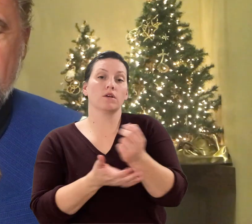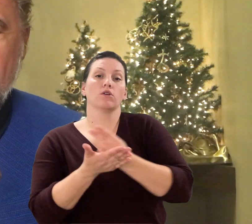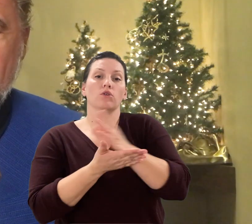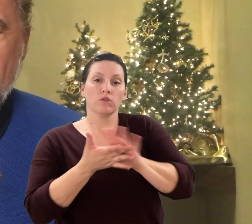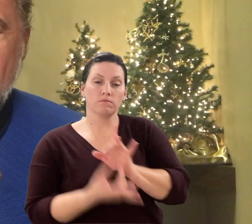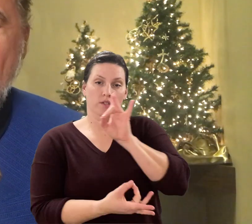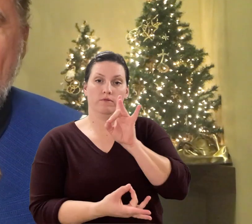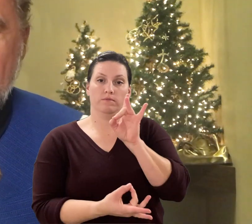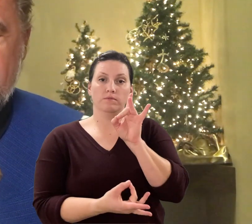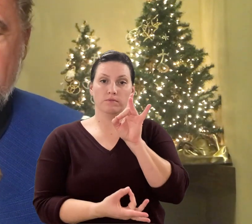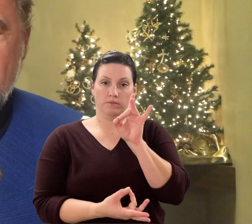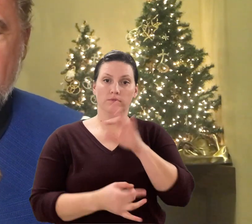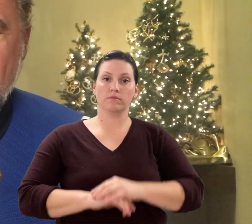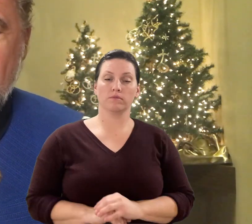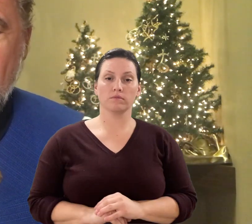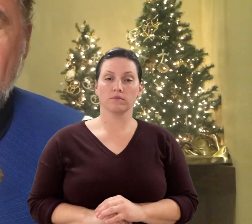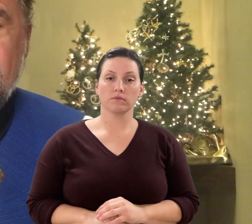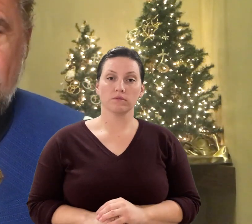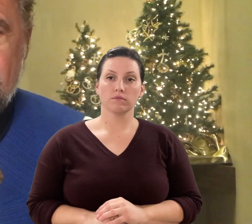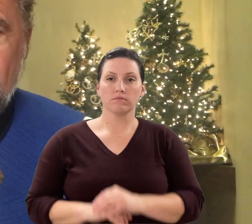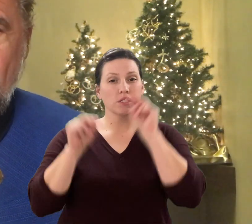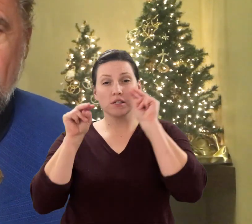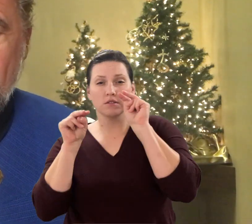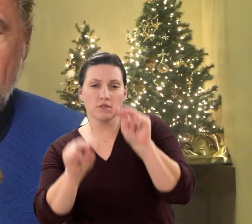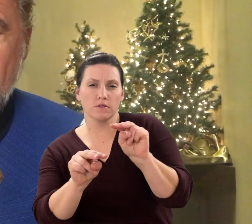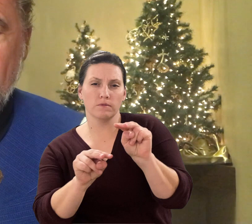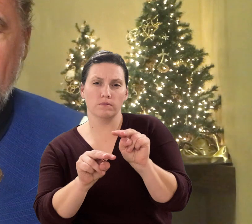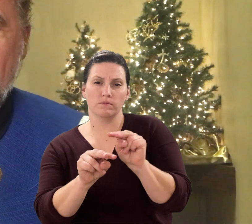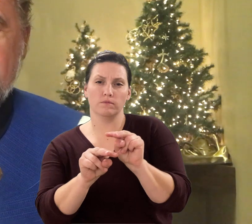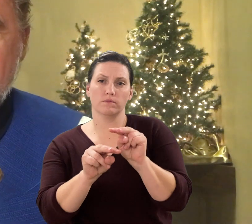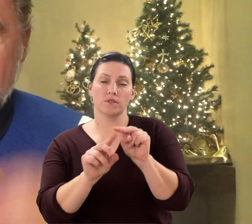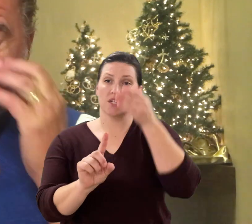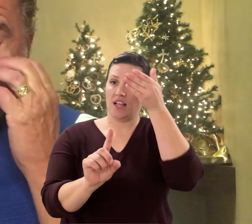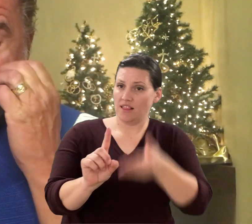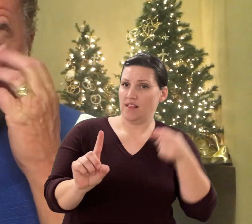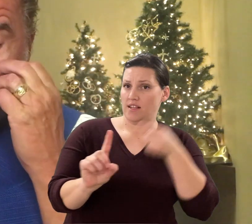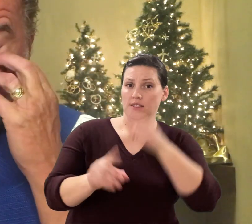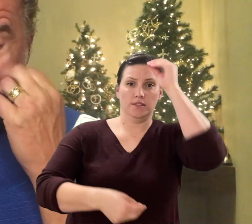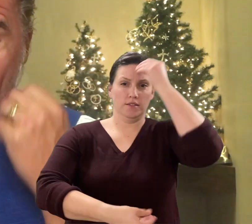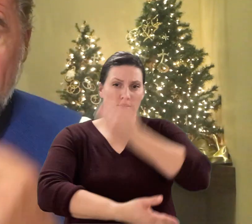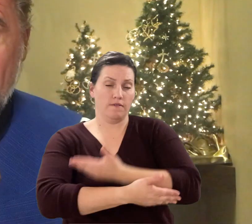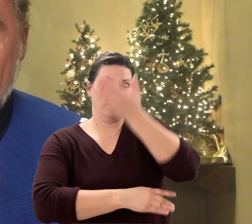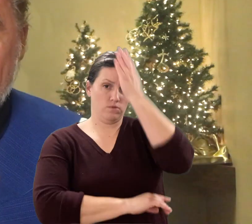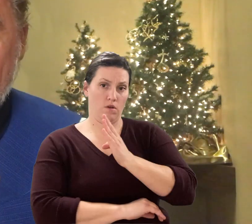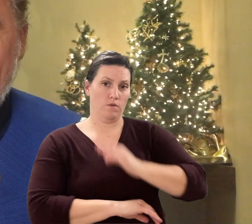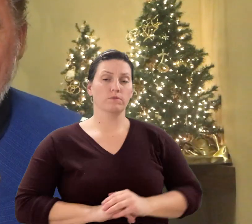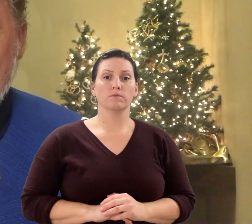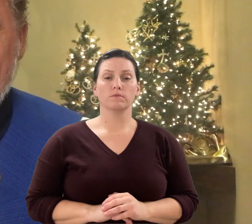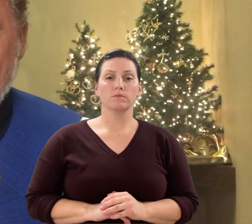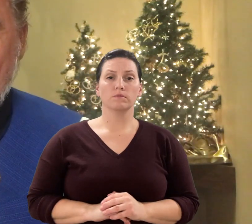Spirit.' I have seen and I testify that this is the Son of God."